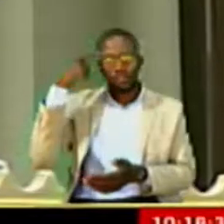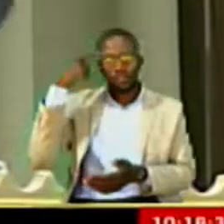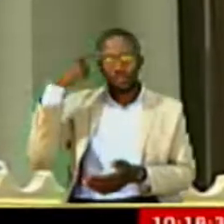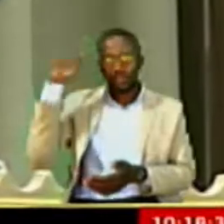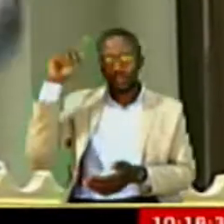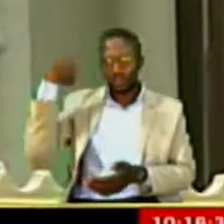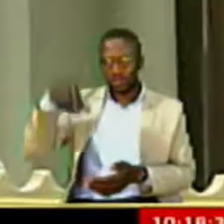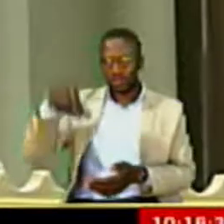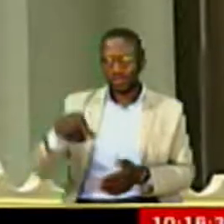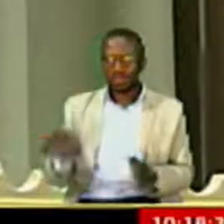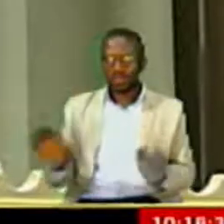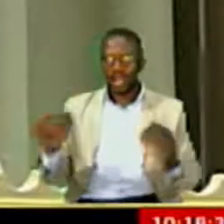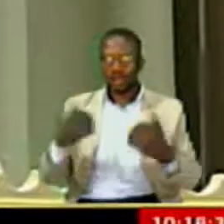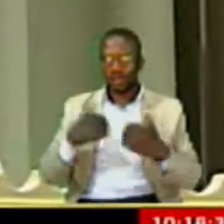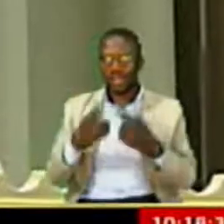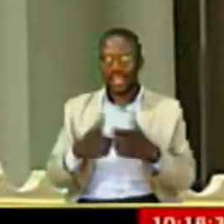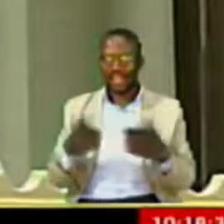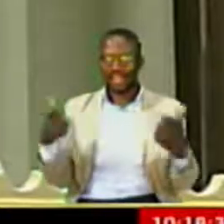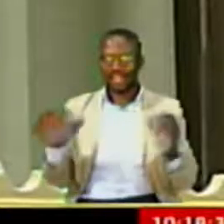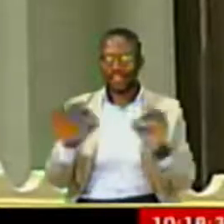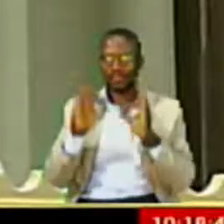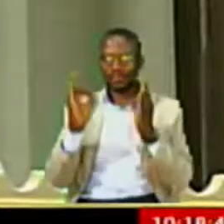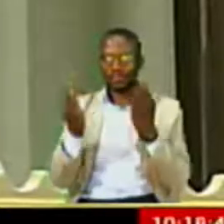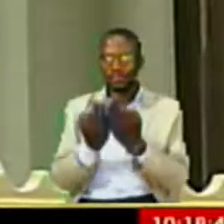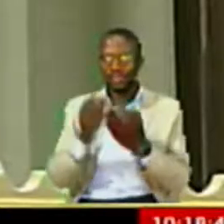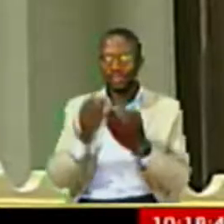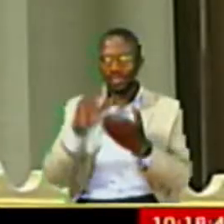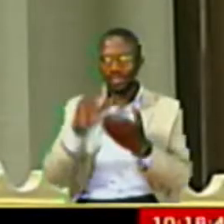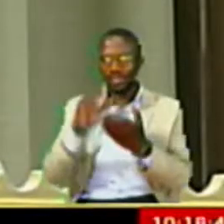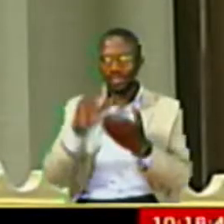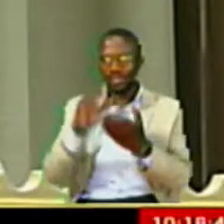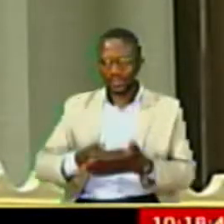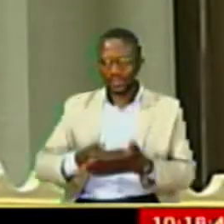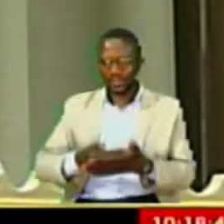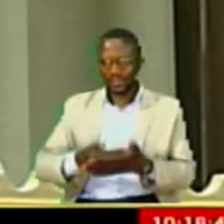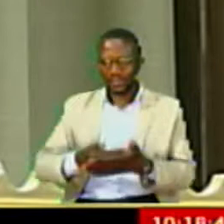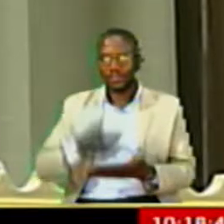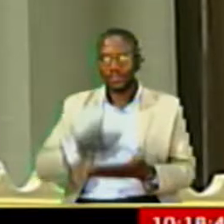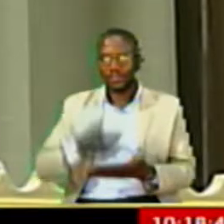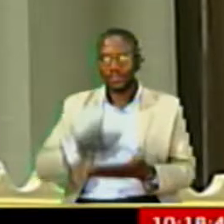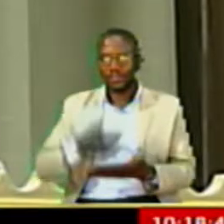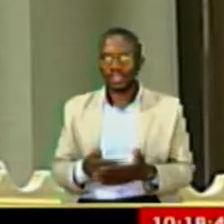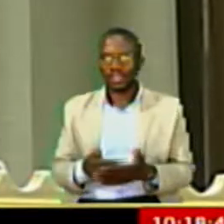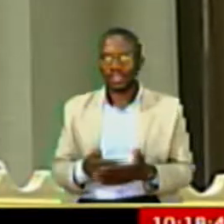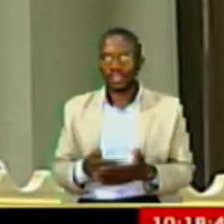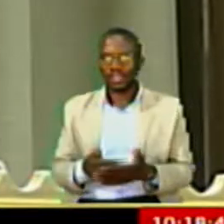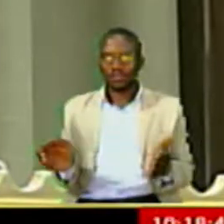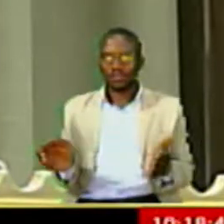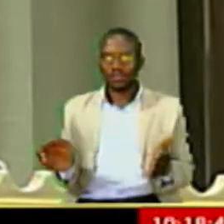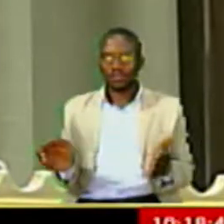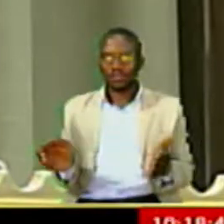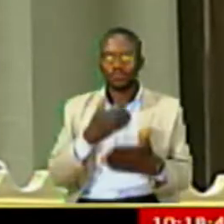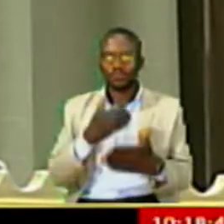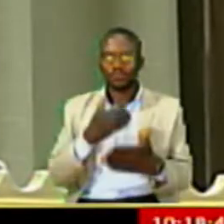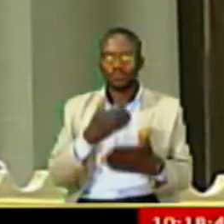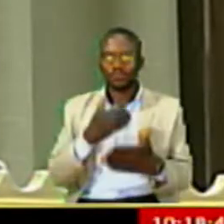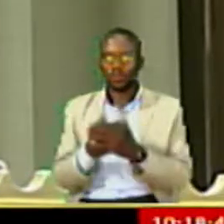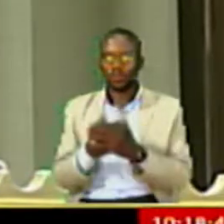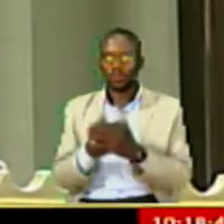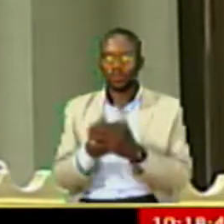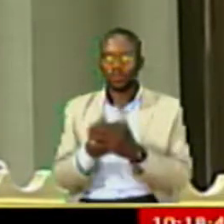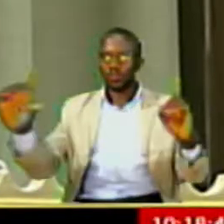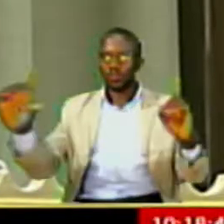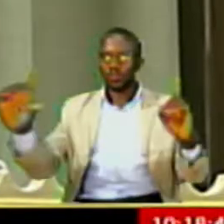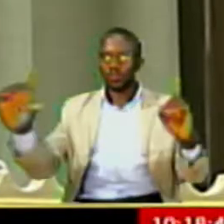fils et de filles. For him to have a big family of sons and daughters. Il devait premièrement. He should first. Lui-même.